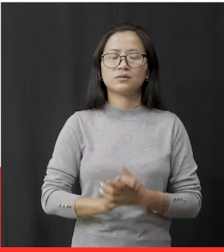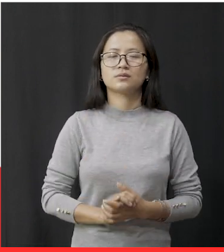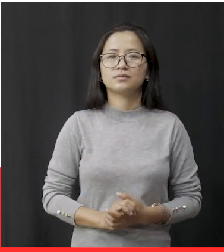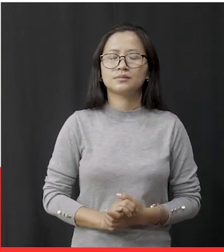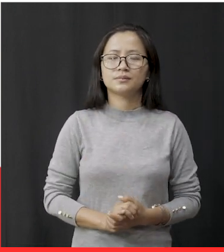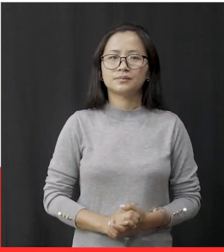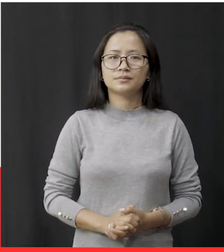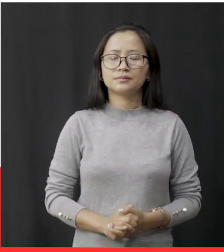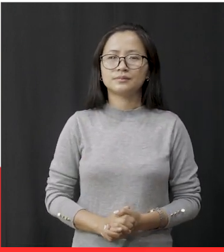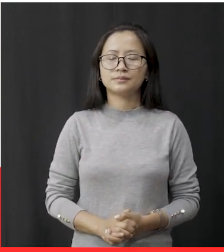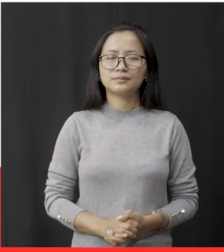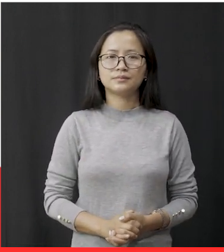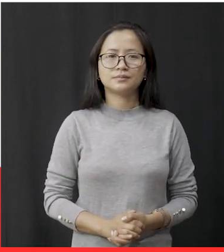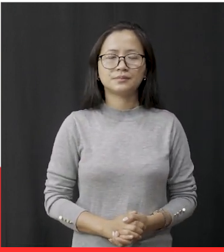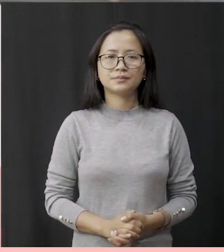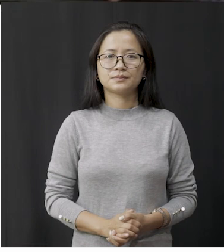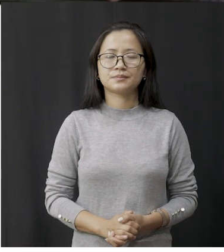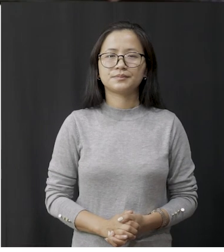R-O-T-I.